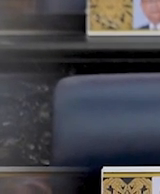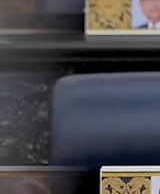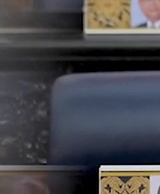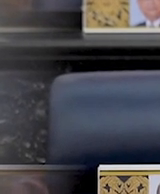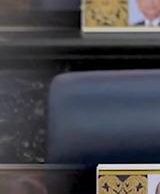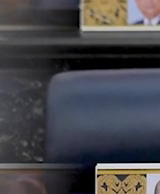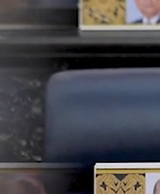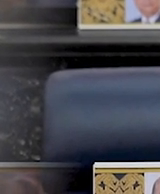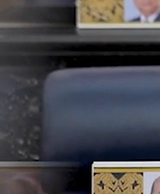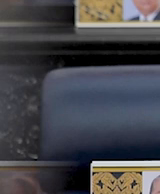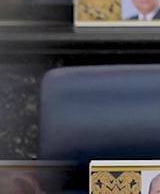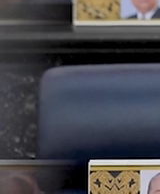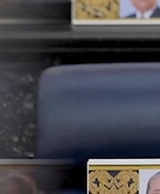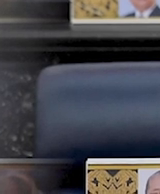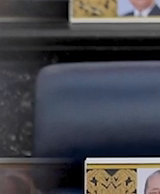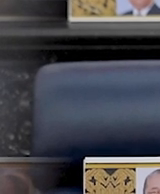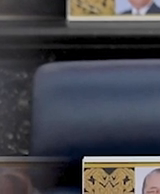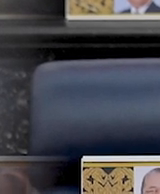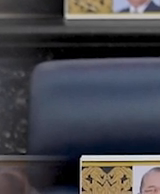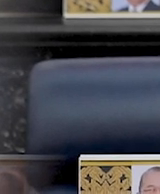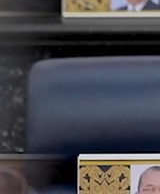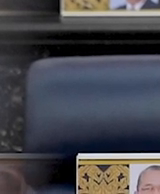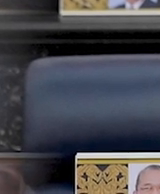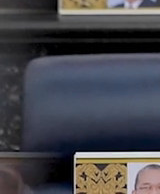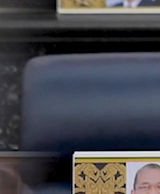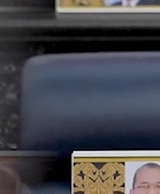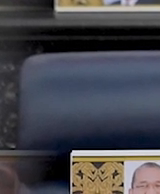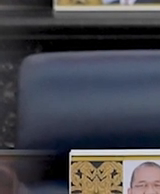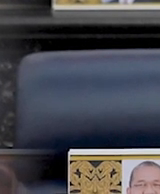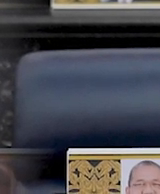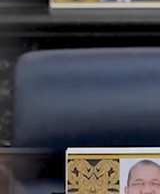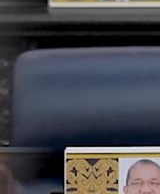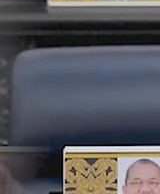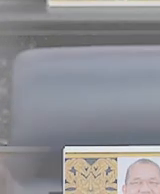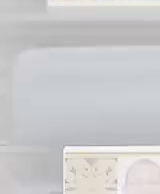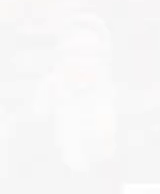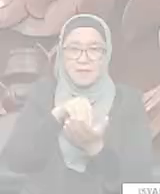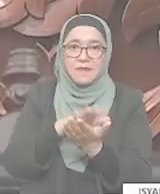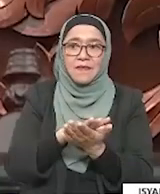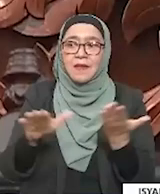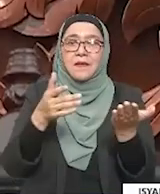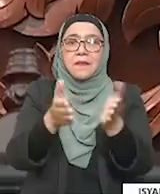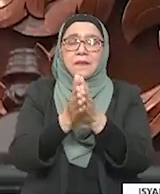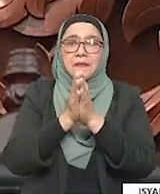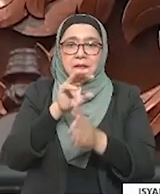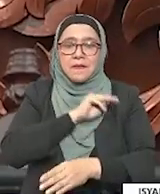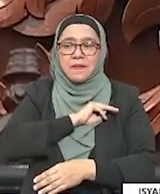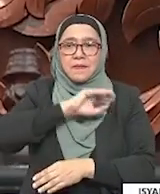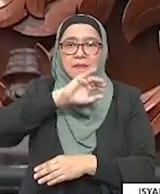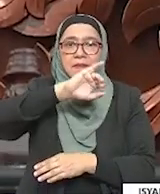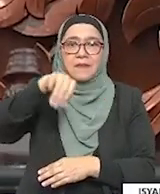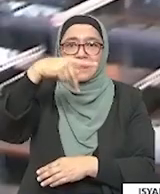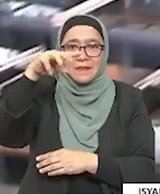to the MPs for the inconvenience caused and that supplementary questions will be answered via written replies. Earlier on Thursday,